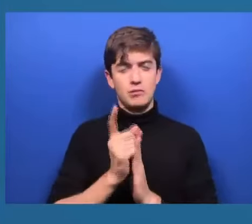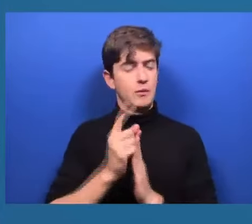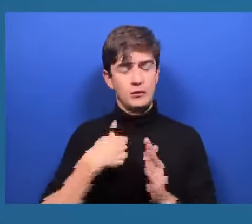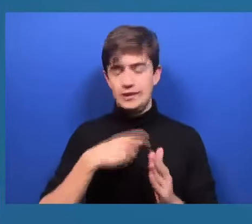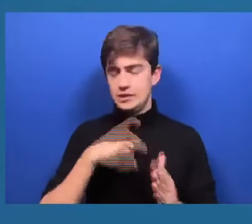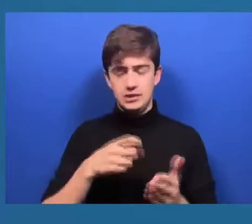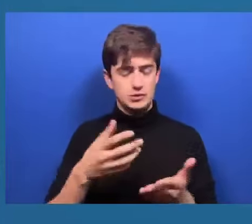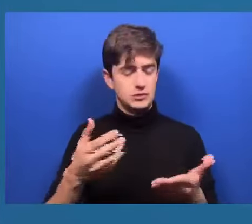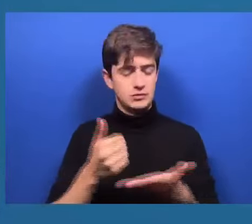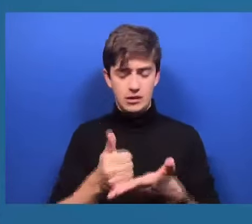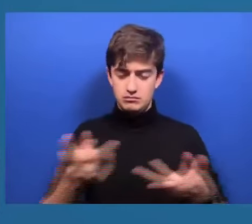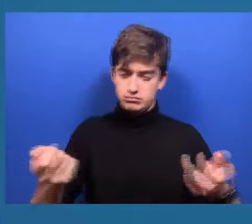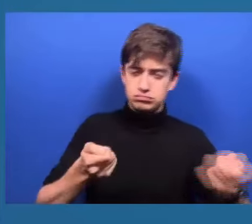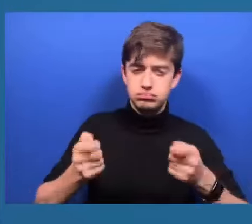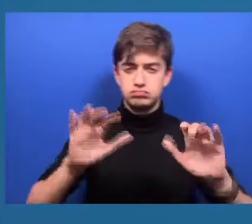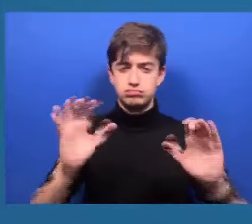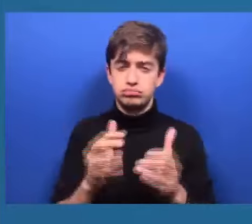that.